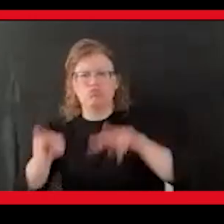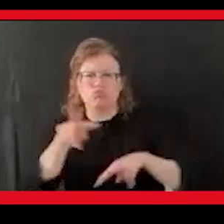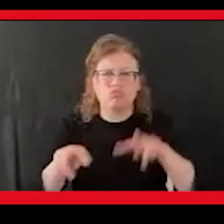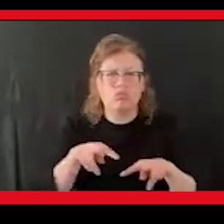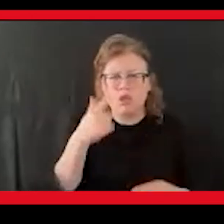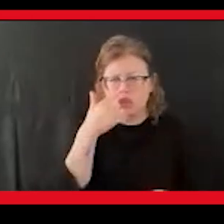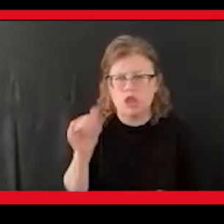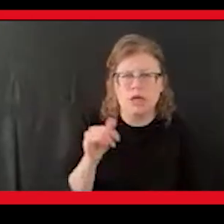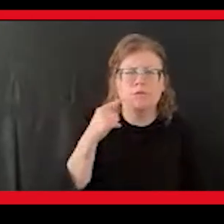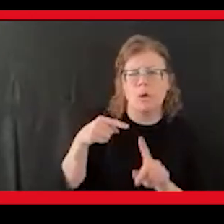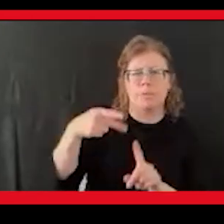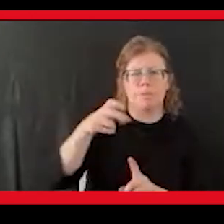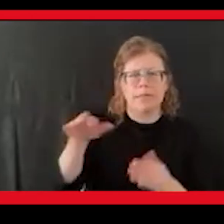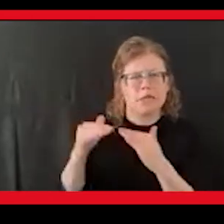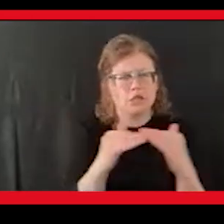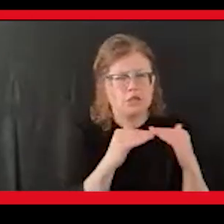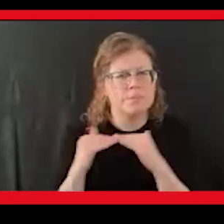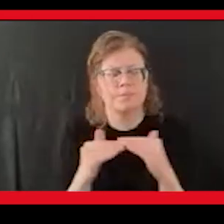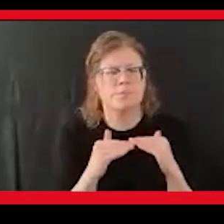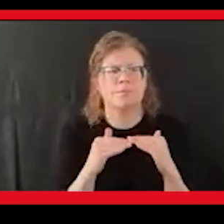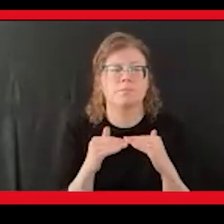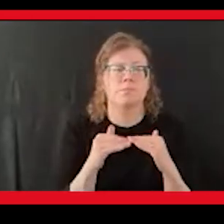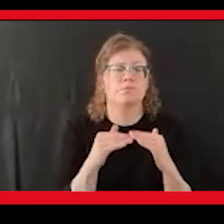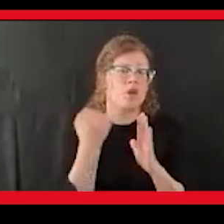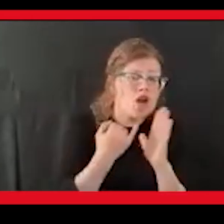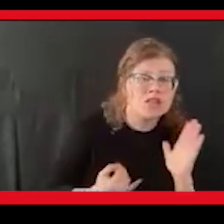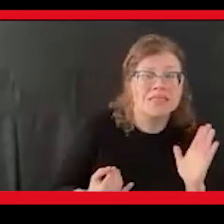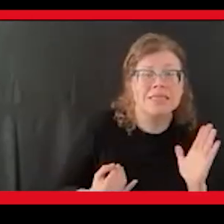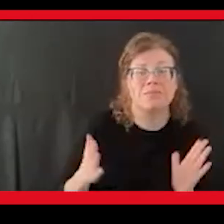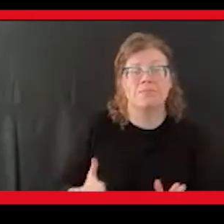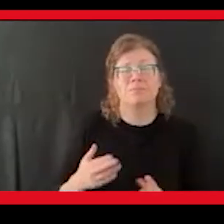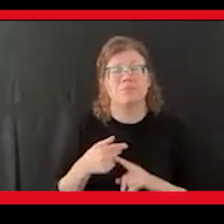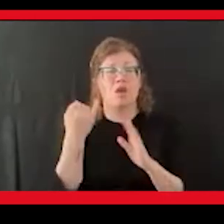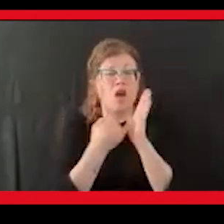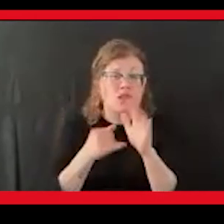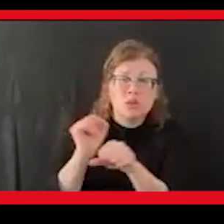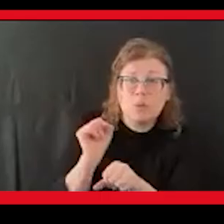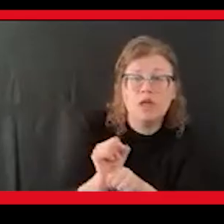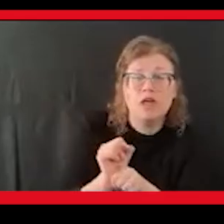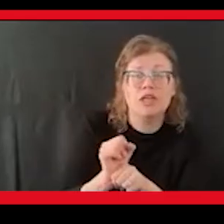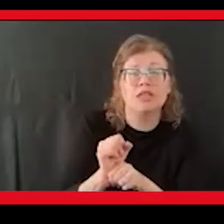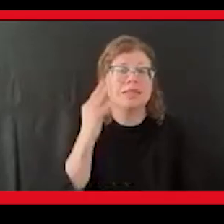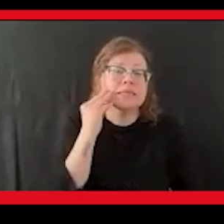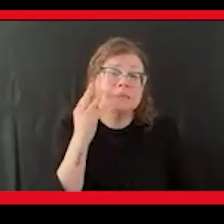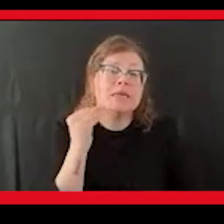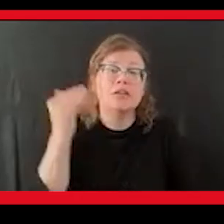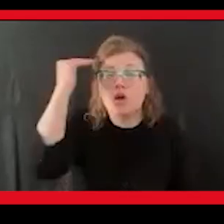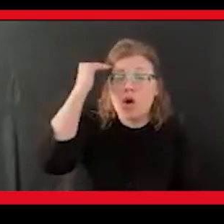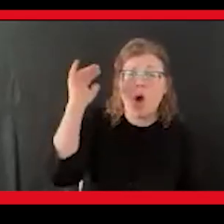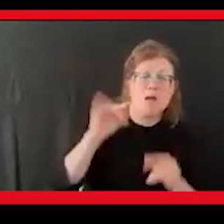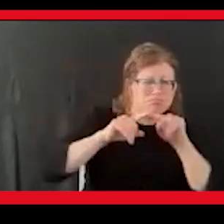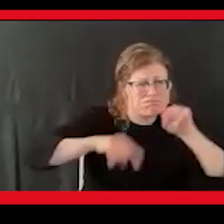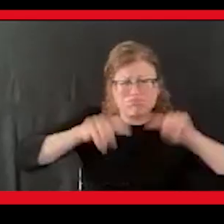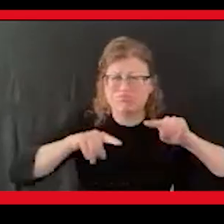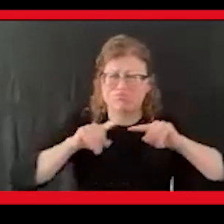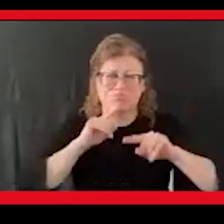and arts workers with experience and knowledge from a variety of artistic disciplines and